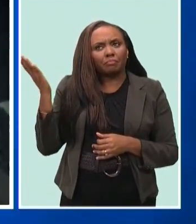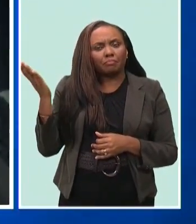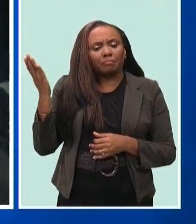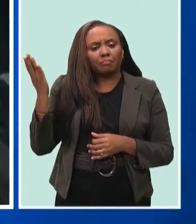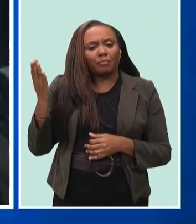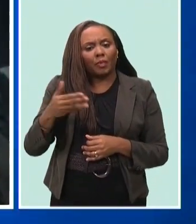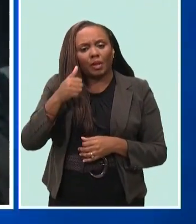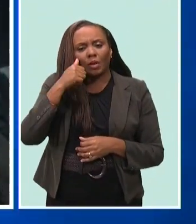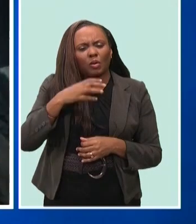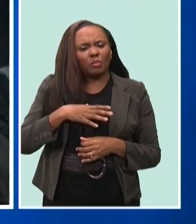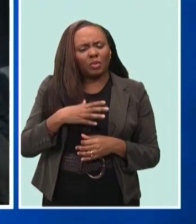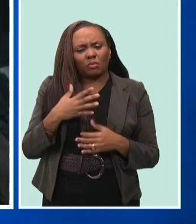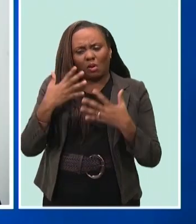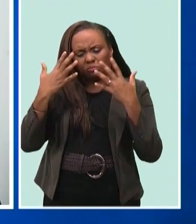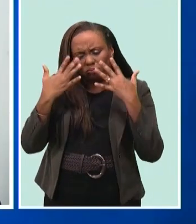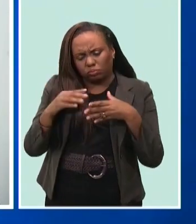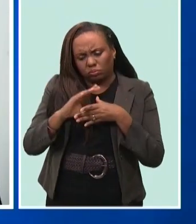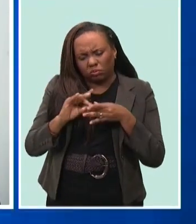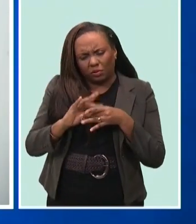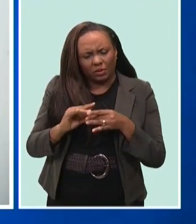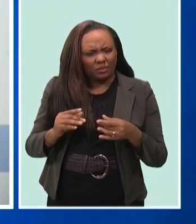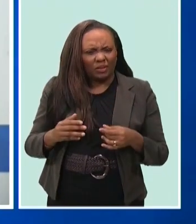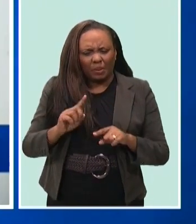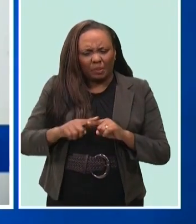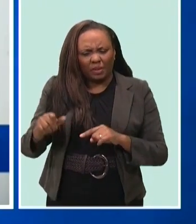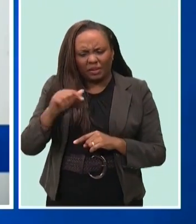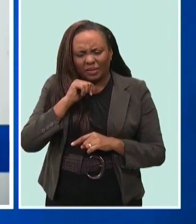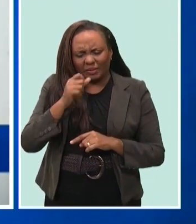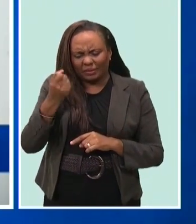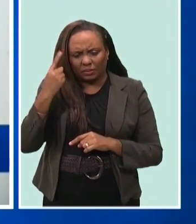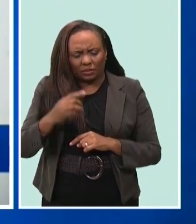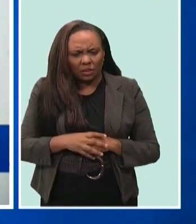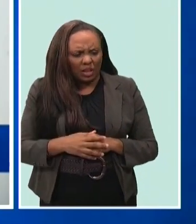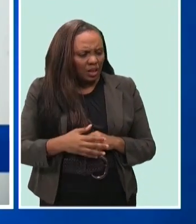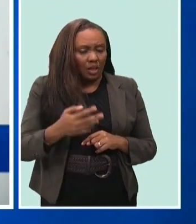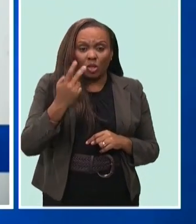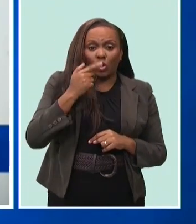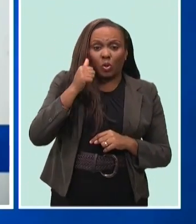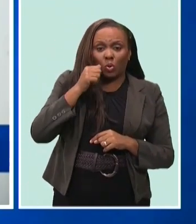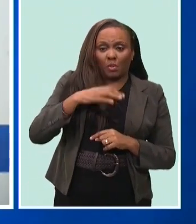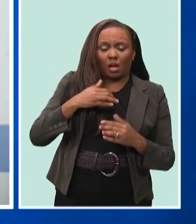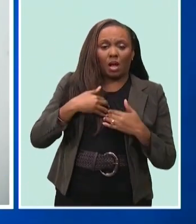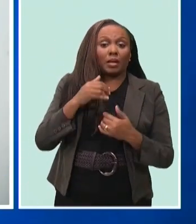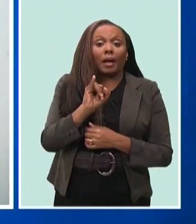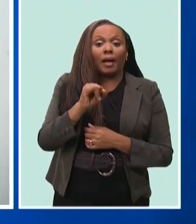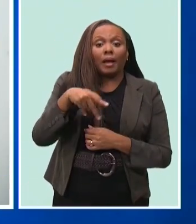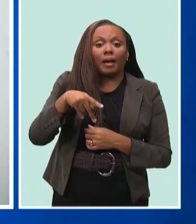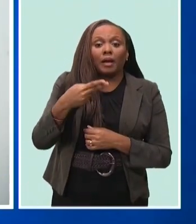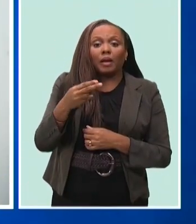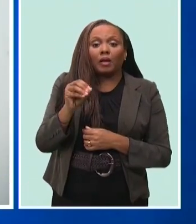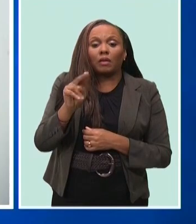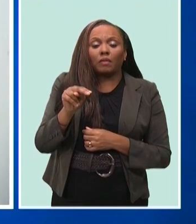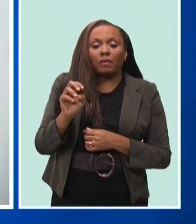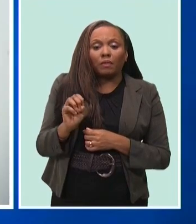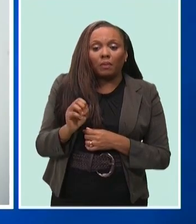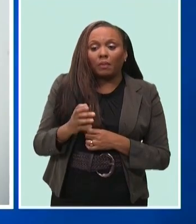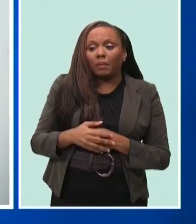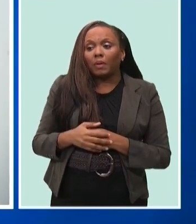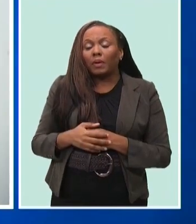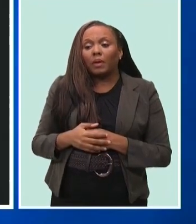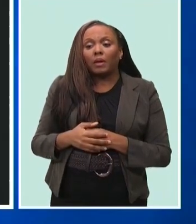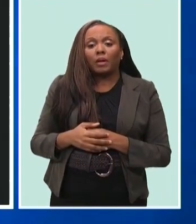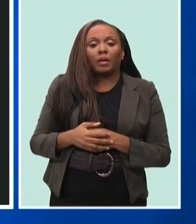her sob story doesn't add up. She was wearing a high-end pocketbook, had an iPhone on her, an expensive iPhone,